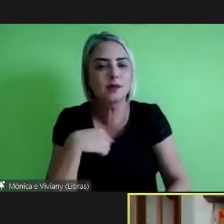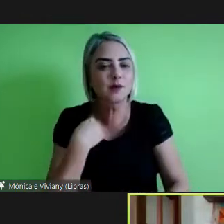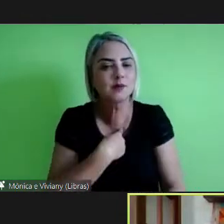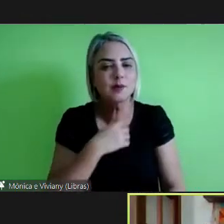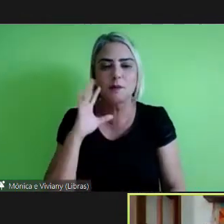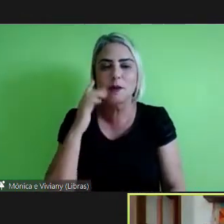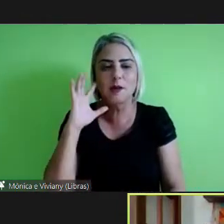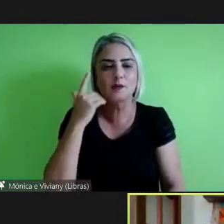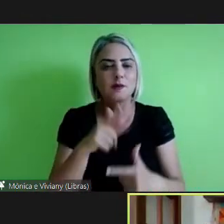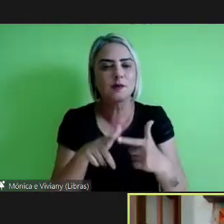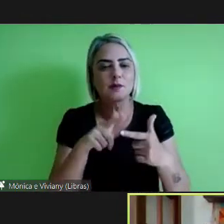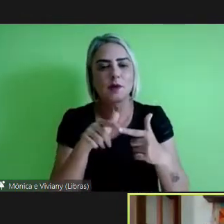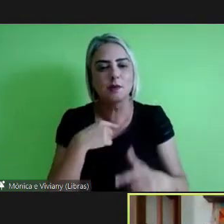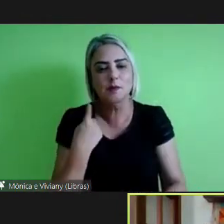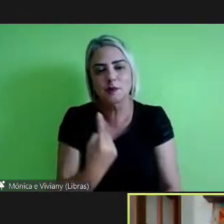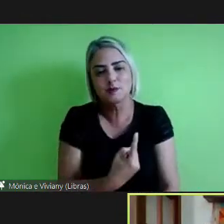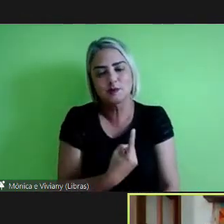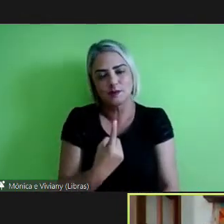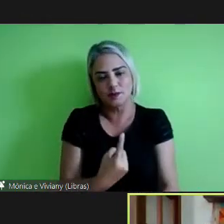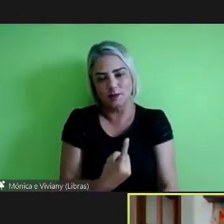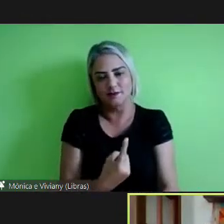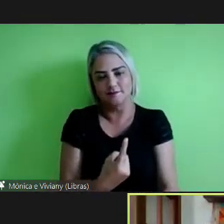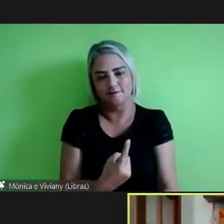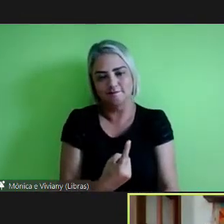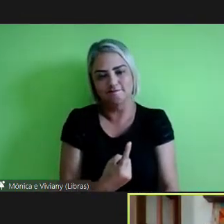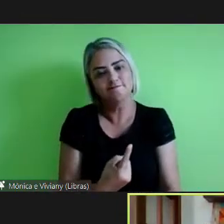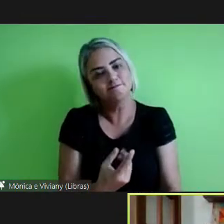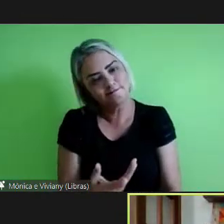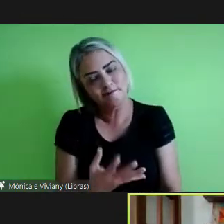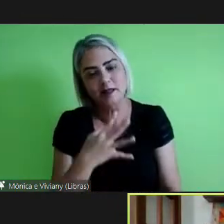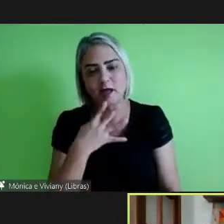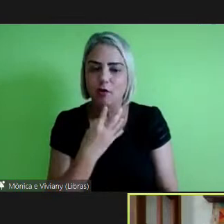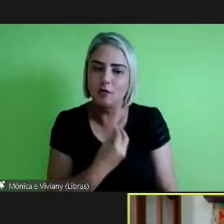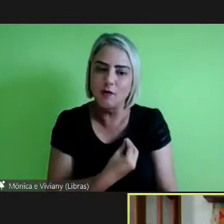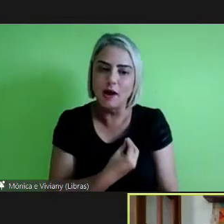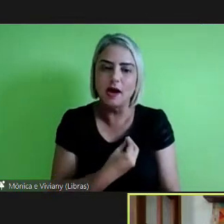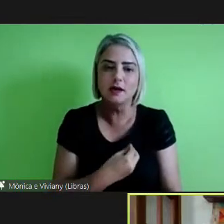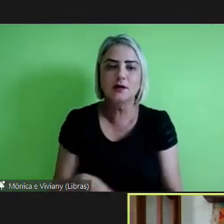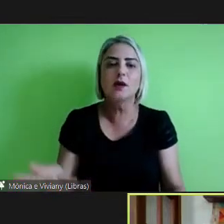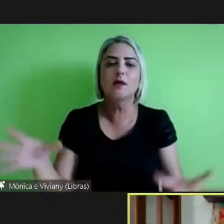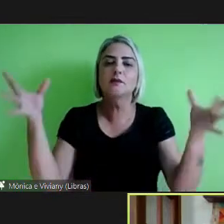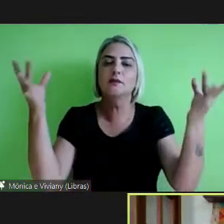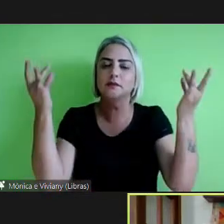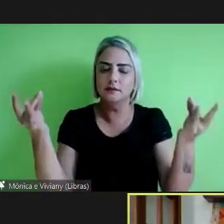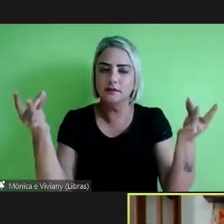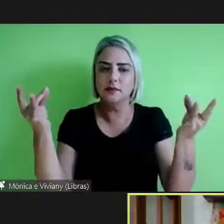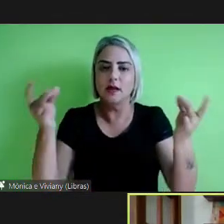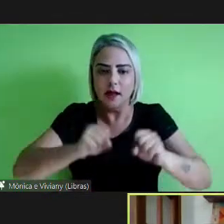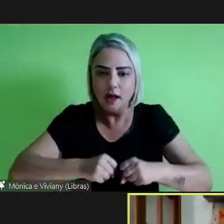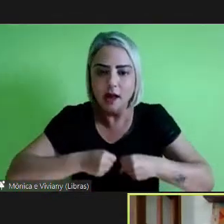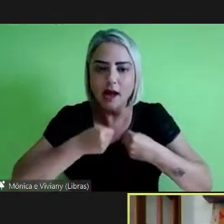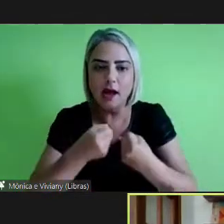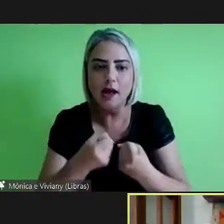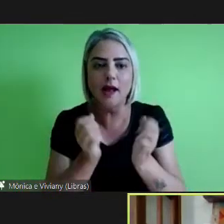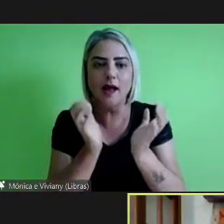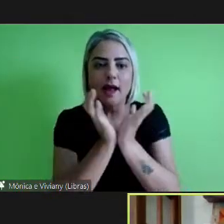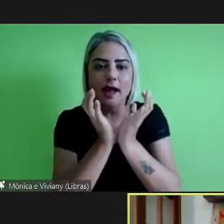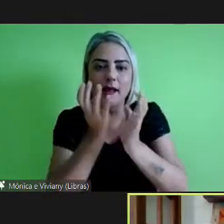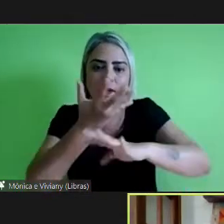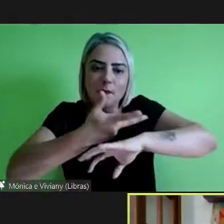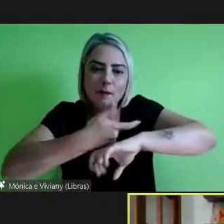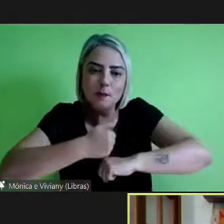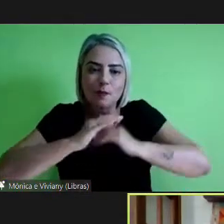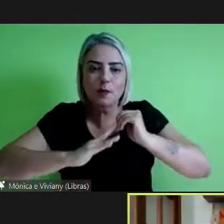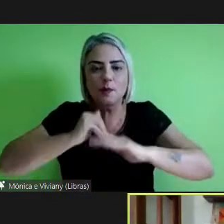but we are not capable to solve all problems by ourselves. So here, I think that our mantra needs to be the defense of